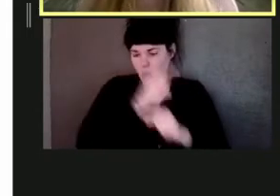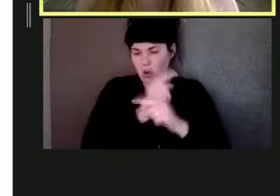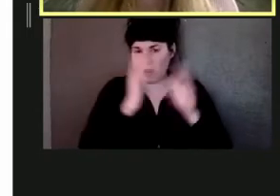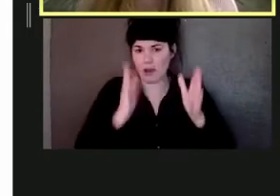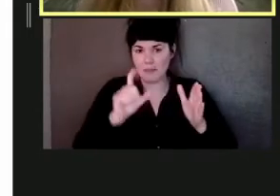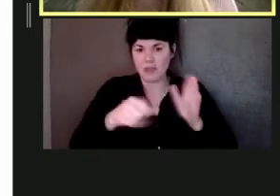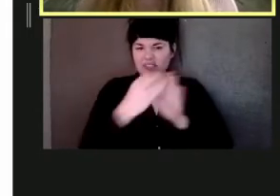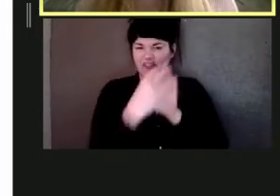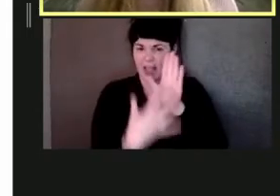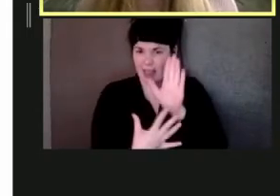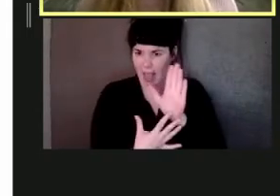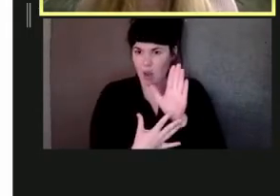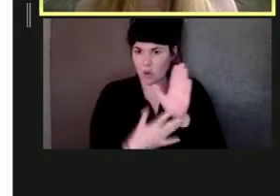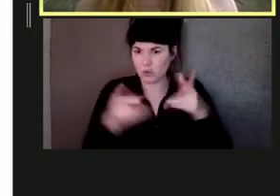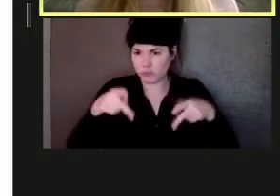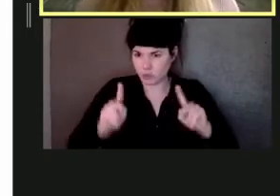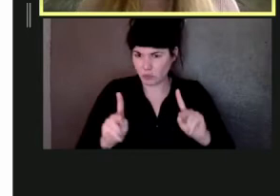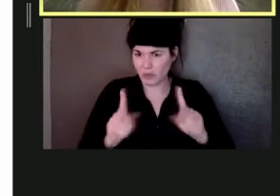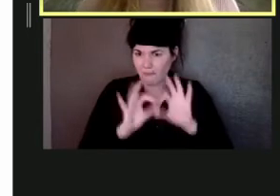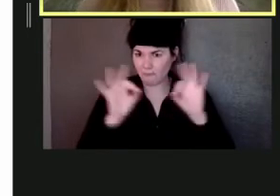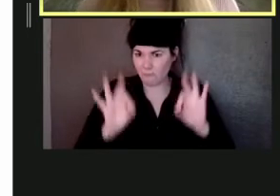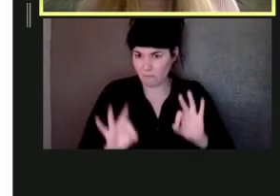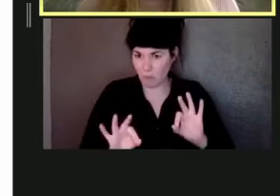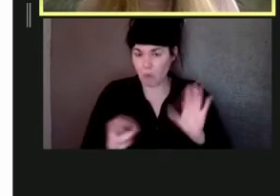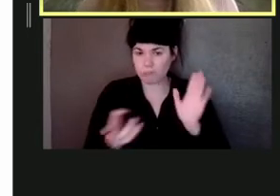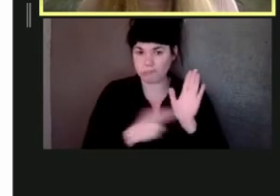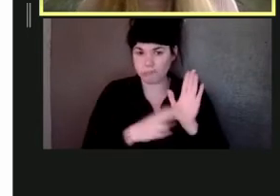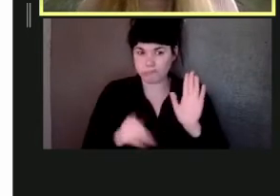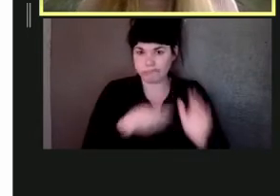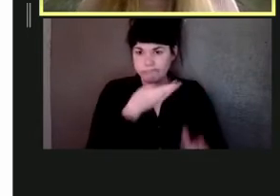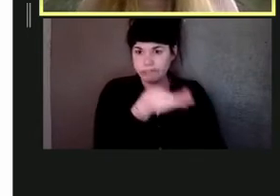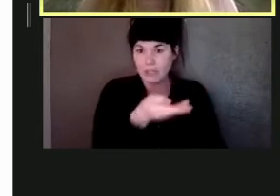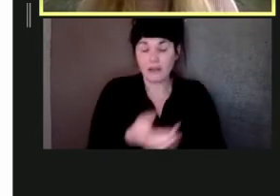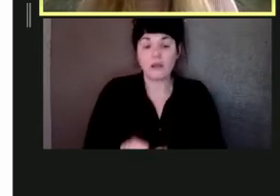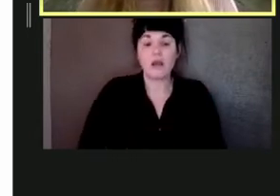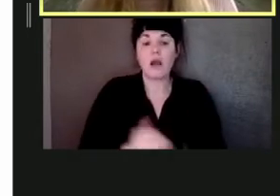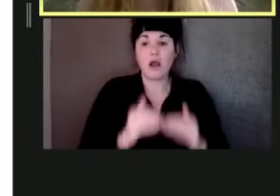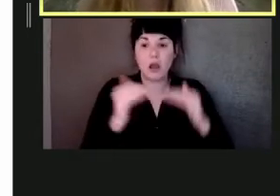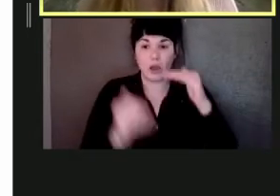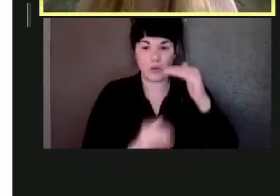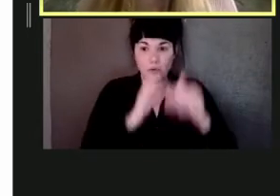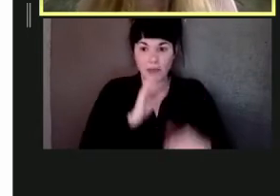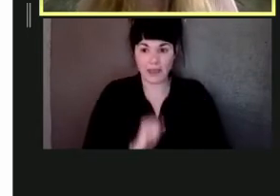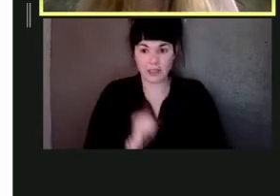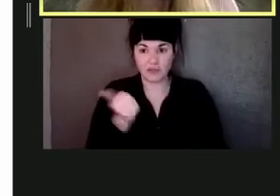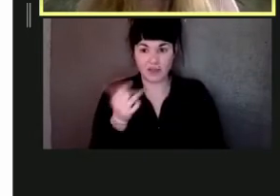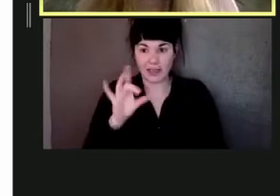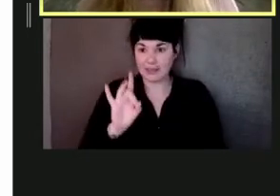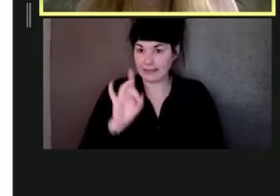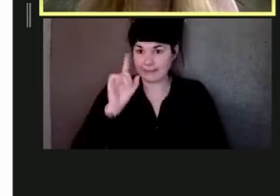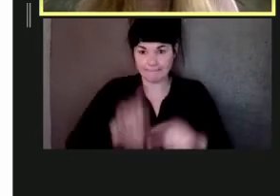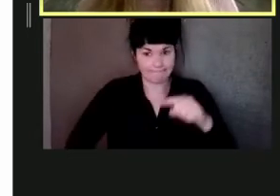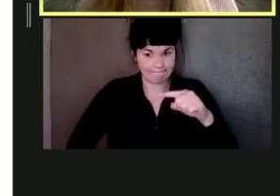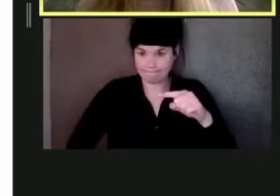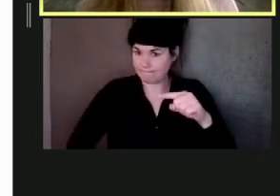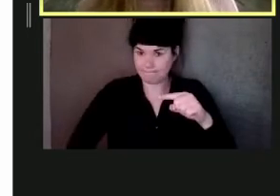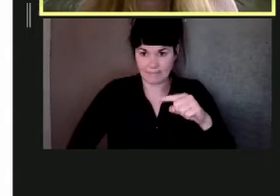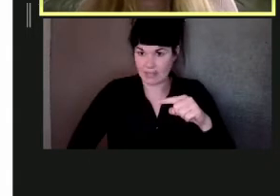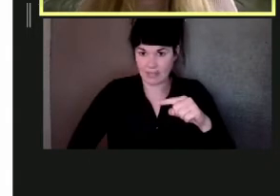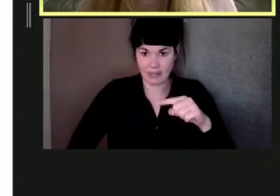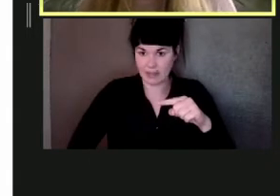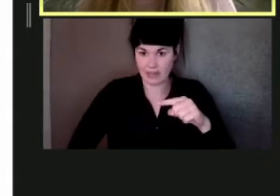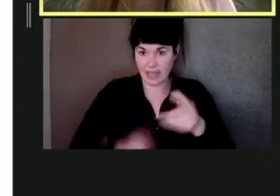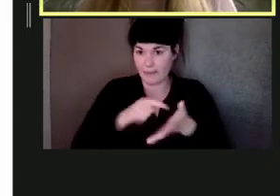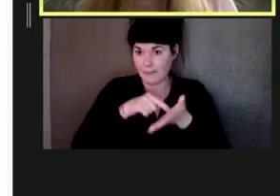And just a reminder, if they fall between this age category under the age of 18, they are not eligible for reimbursement